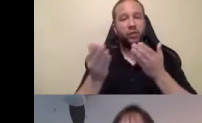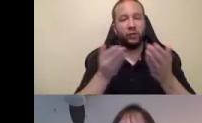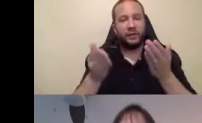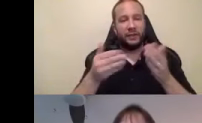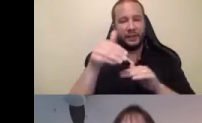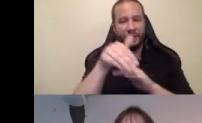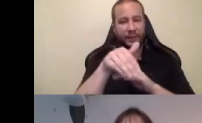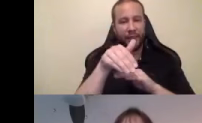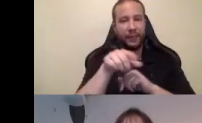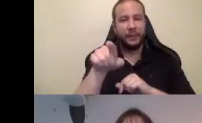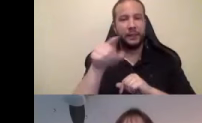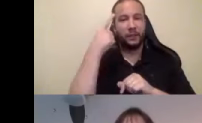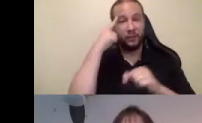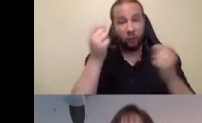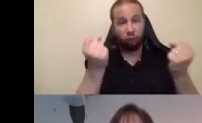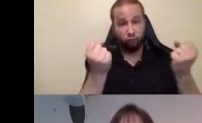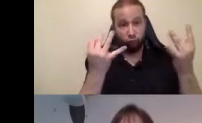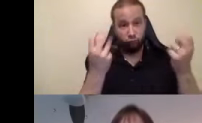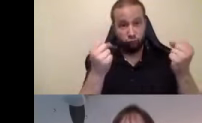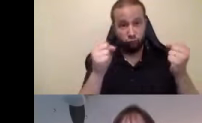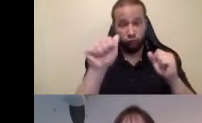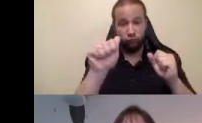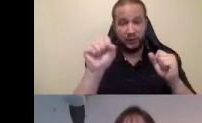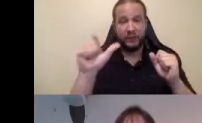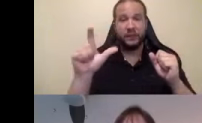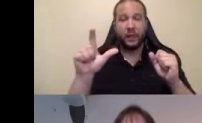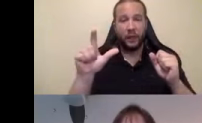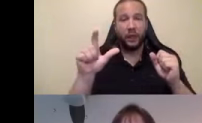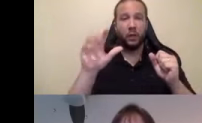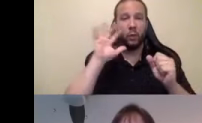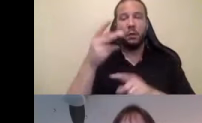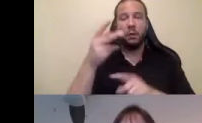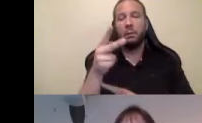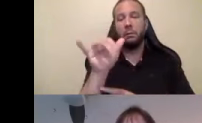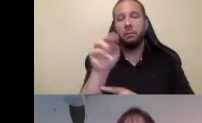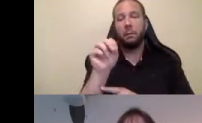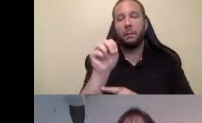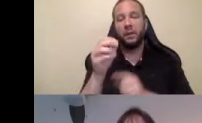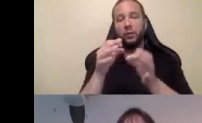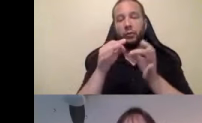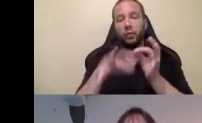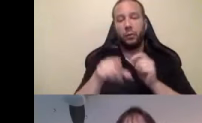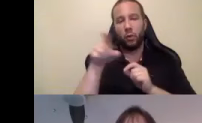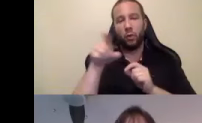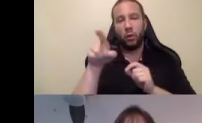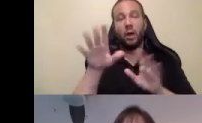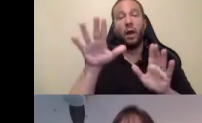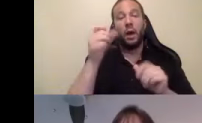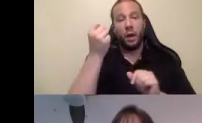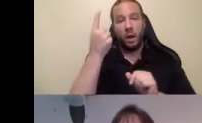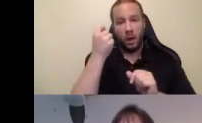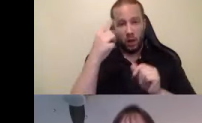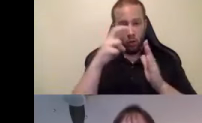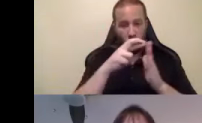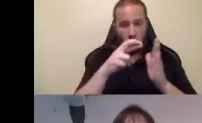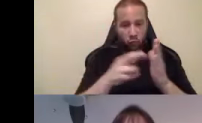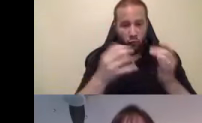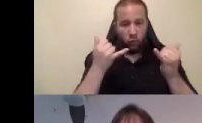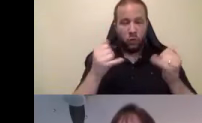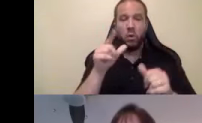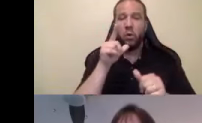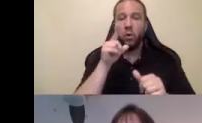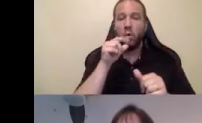For American Sign Language interpretation, we will pin our interpreter, and we ask that those that are participating, when